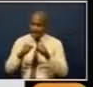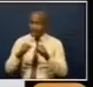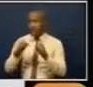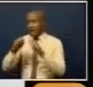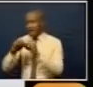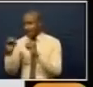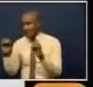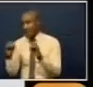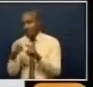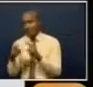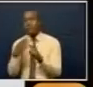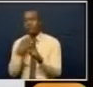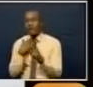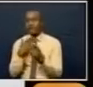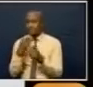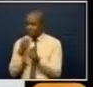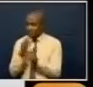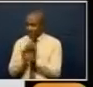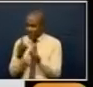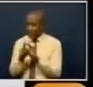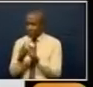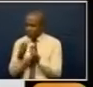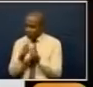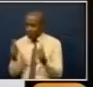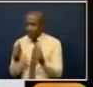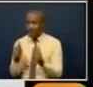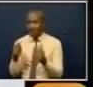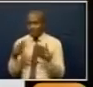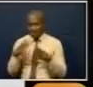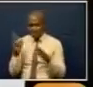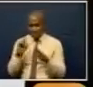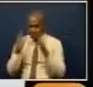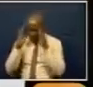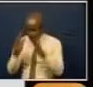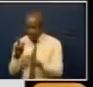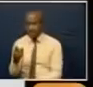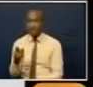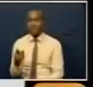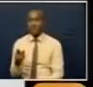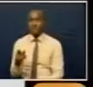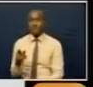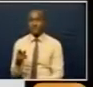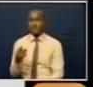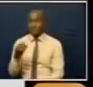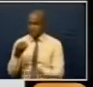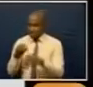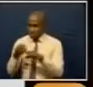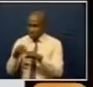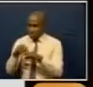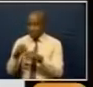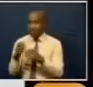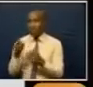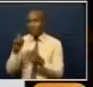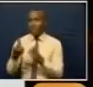want to do it in a dignified way. Yeah. That's what the people of Nairobi care about, us being able to work. So Sonko must deliver,